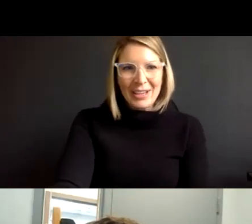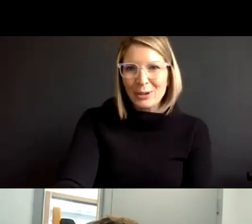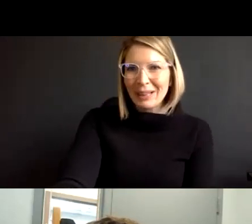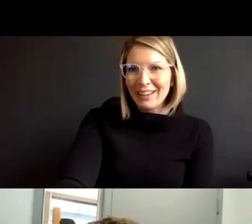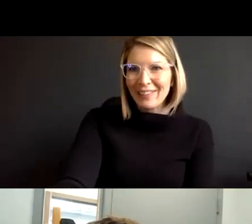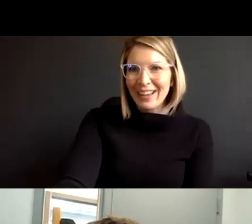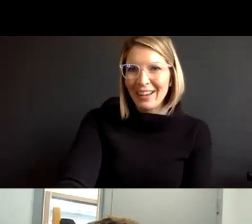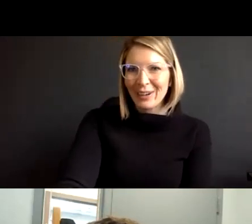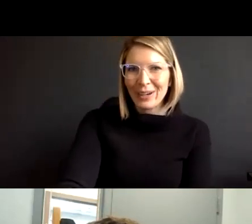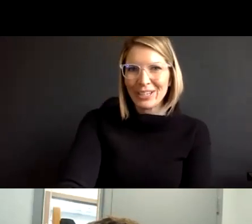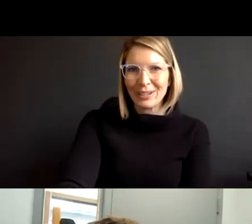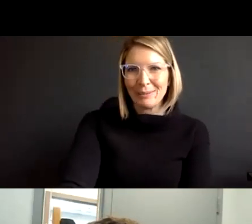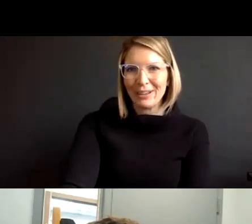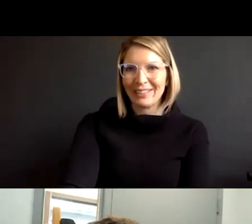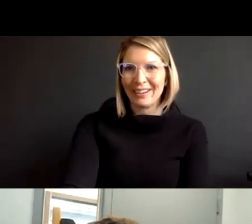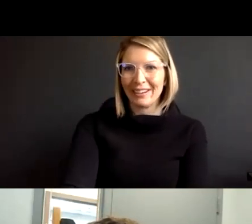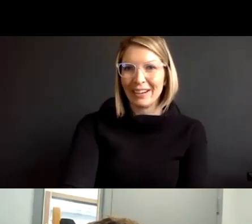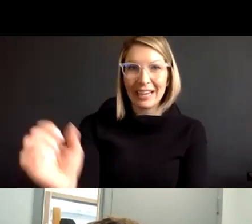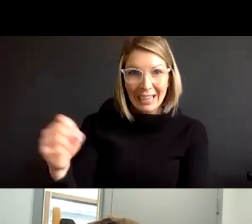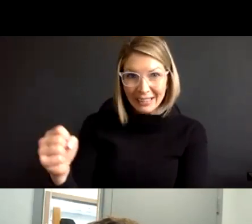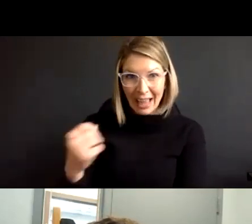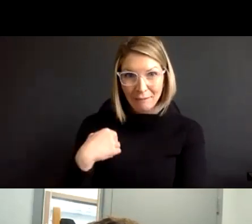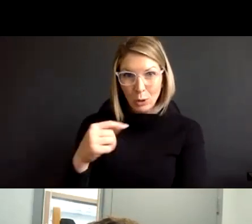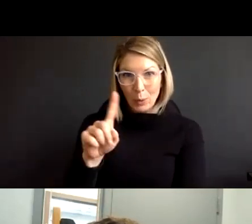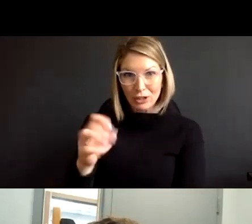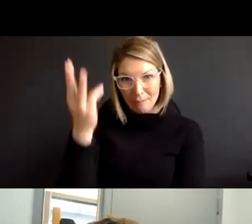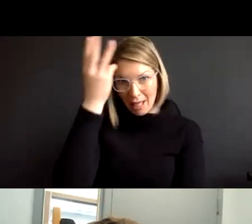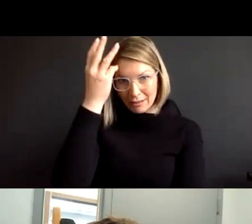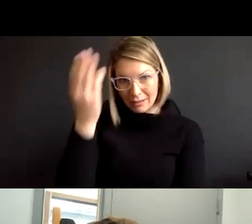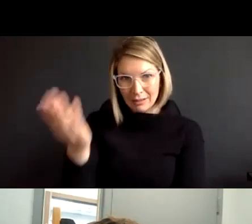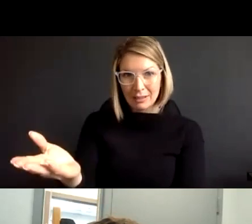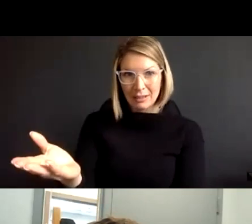I do believe I have a question, Miles, here.